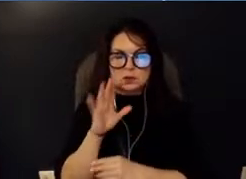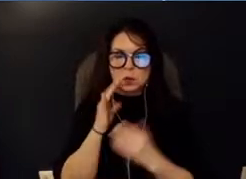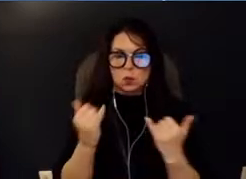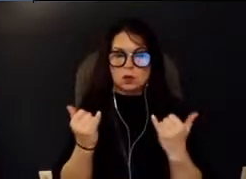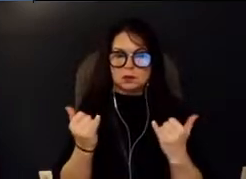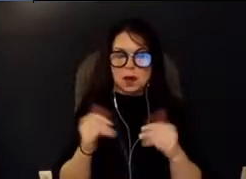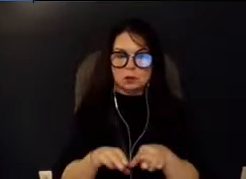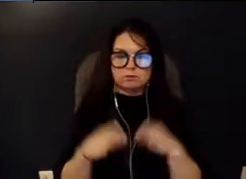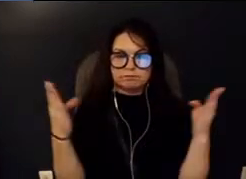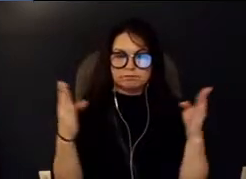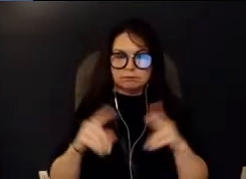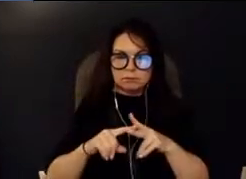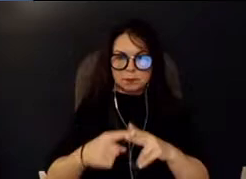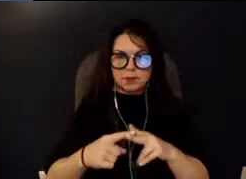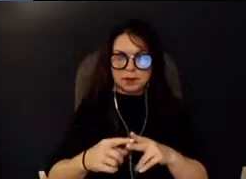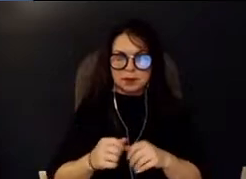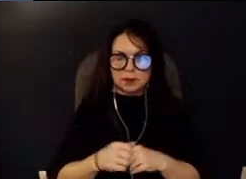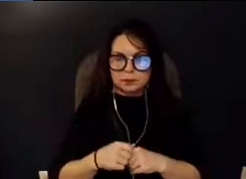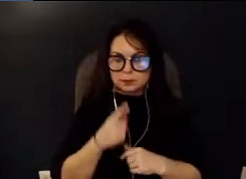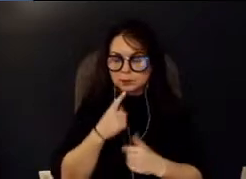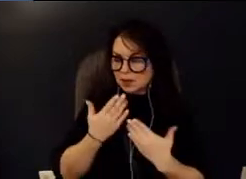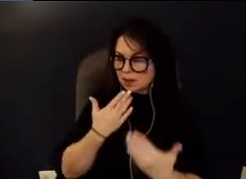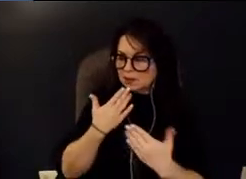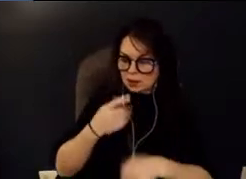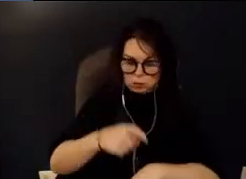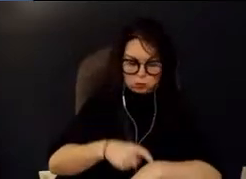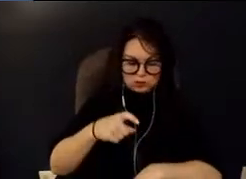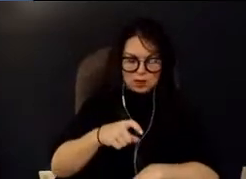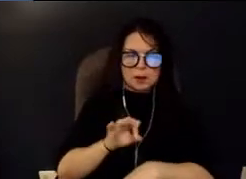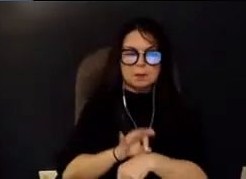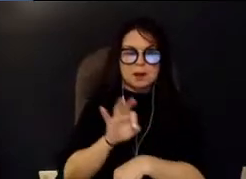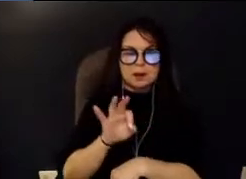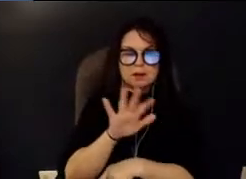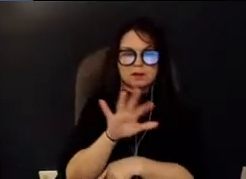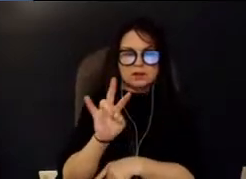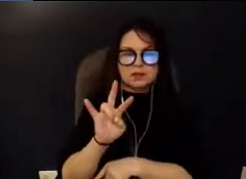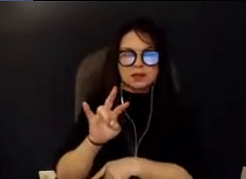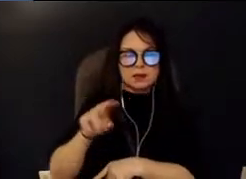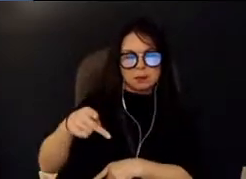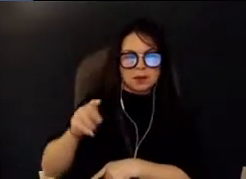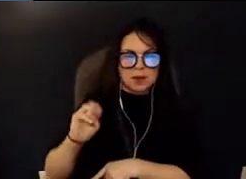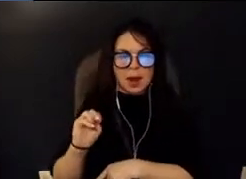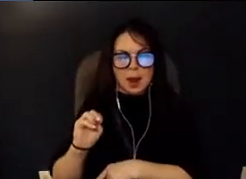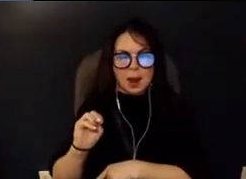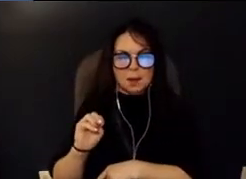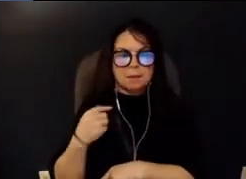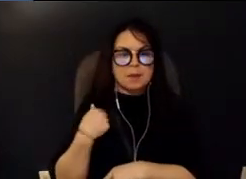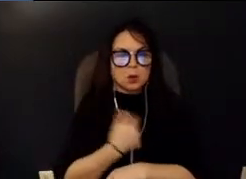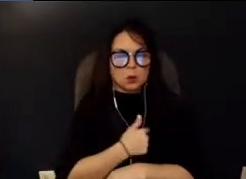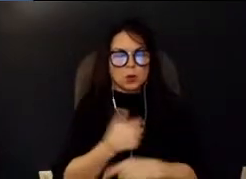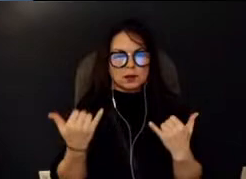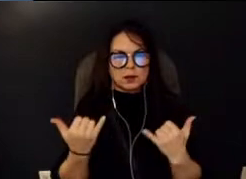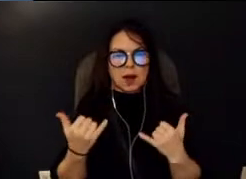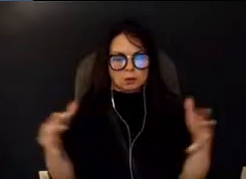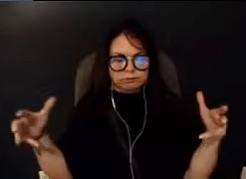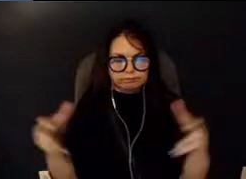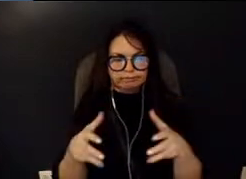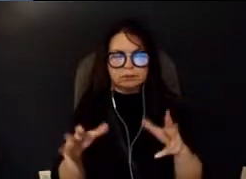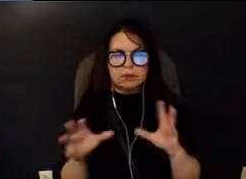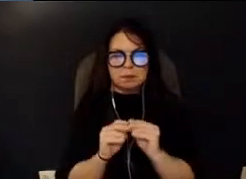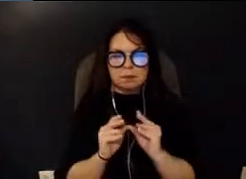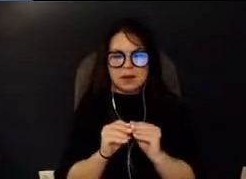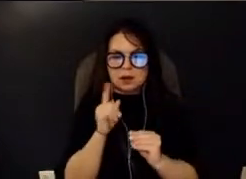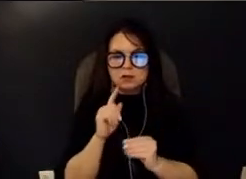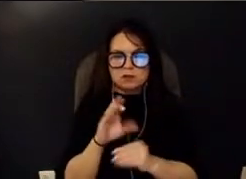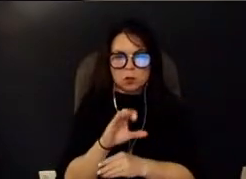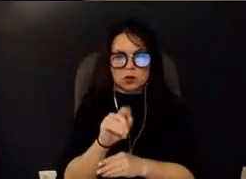Thank you. The time is 9:57 PM and we have reconvened our meeting of the City Council. Let the record reflect